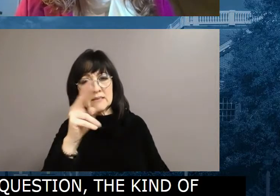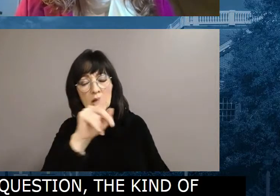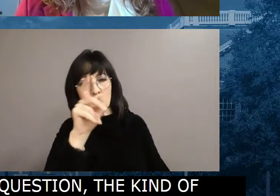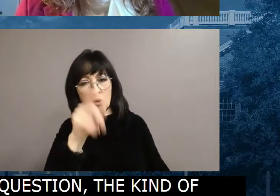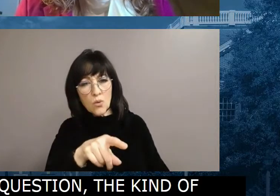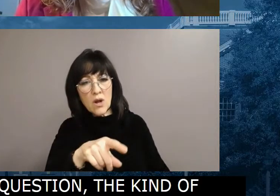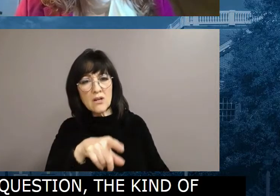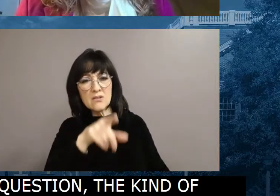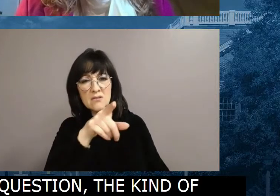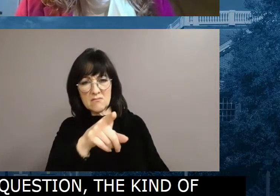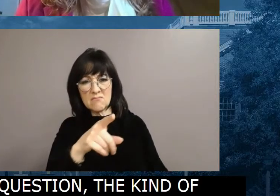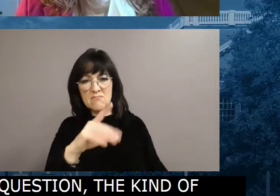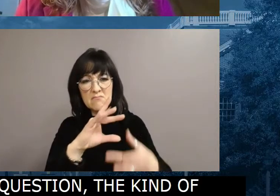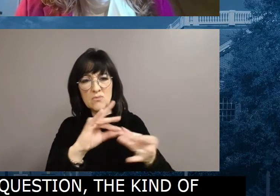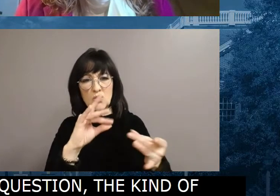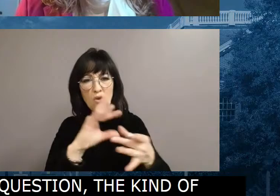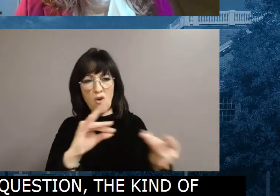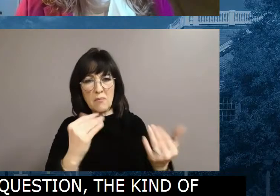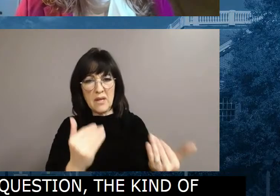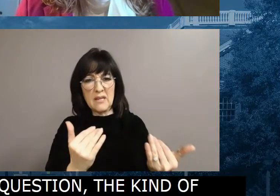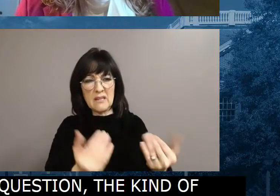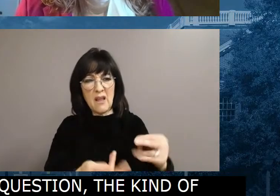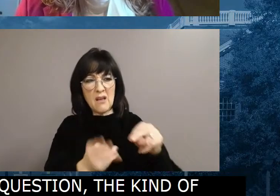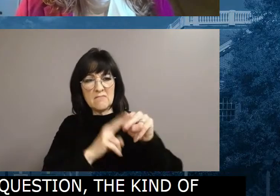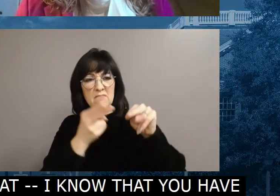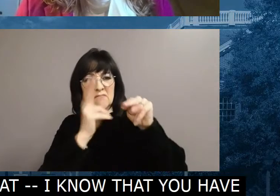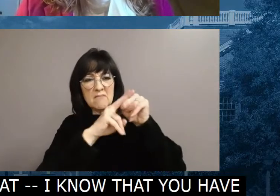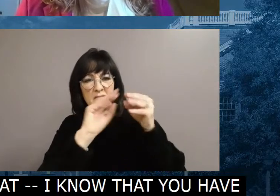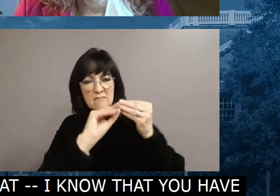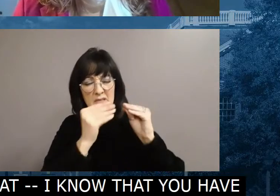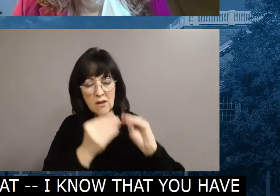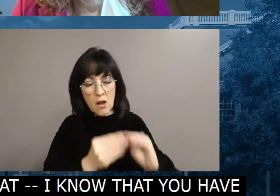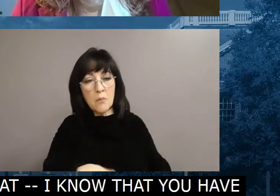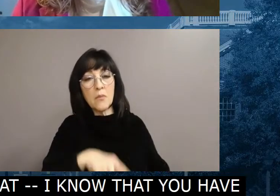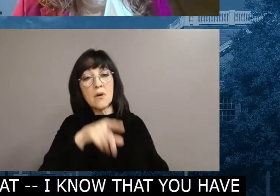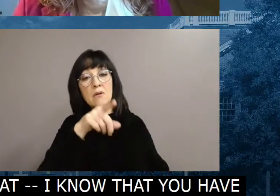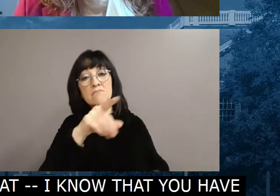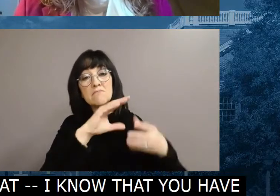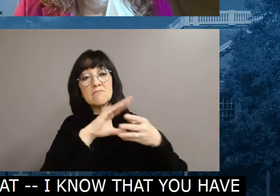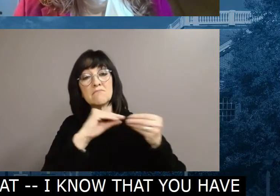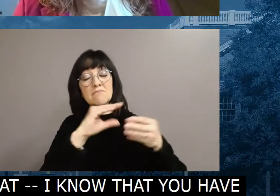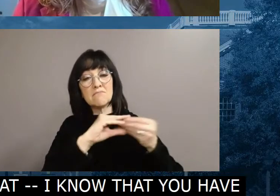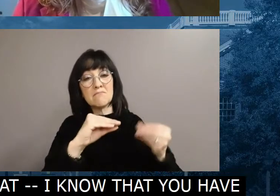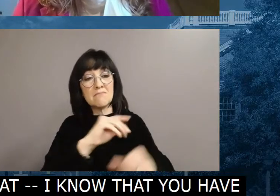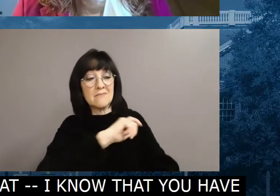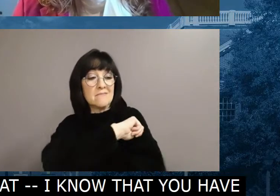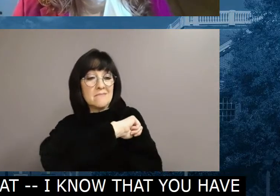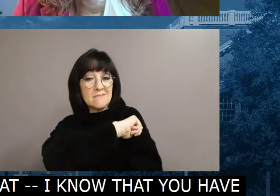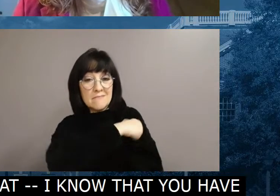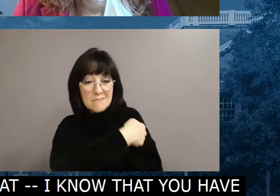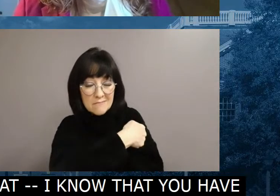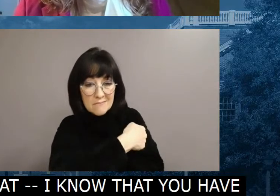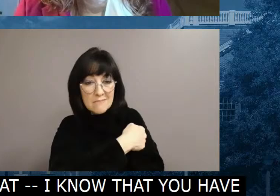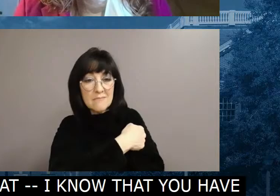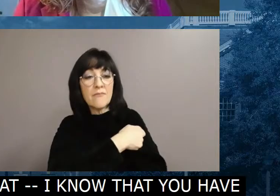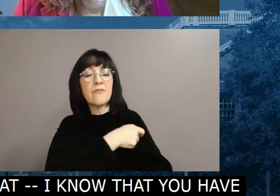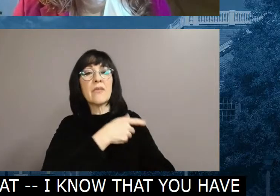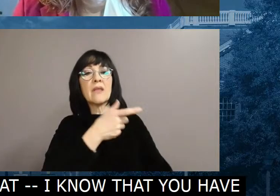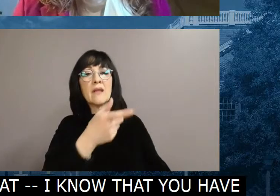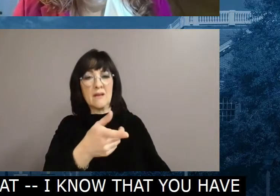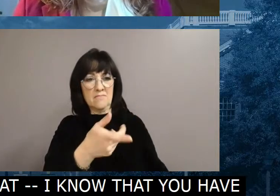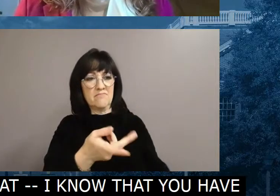you've talked about the frivolity around St. Patrick's Day weekend and the lack of attention to detail, you think. Is there